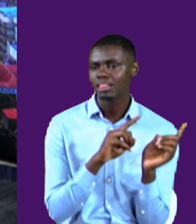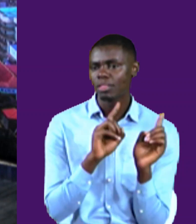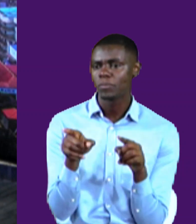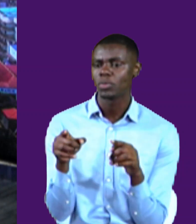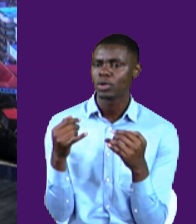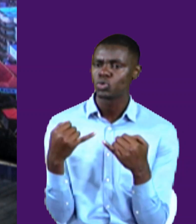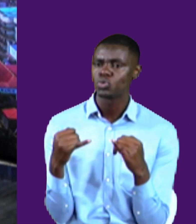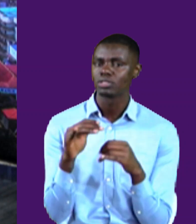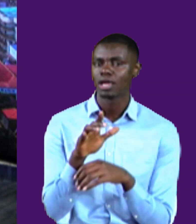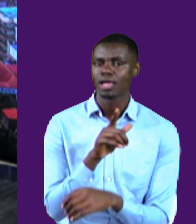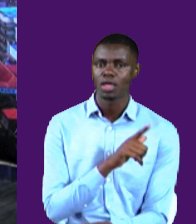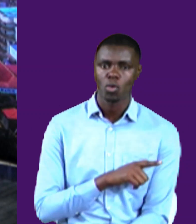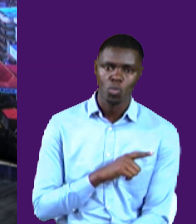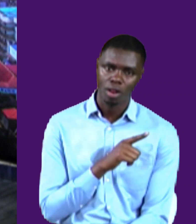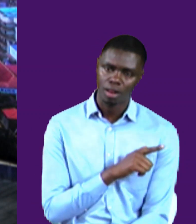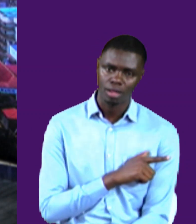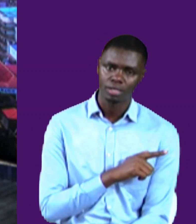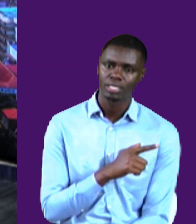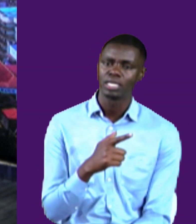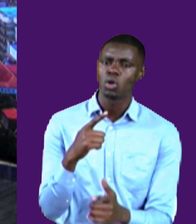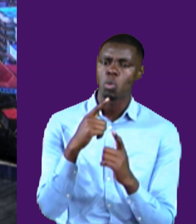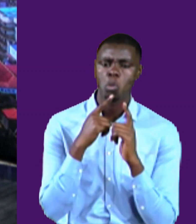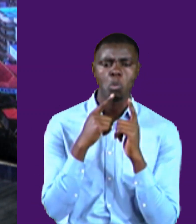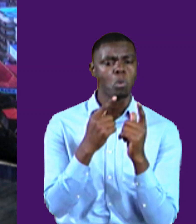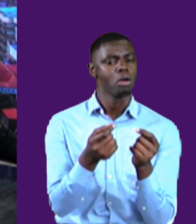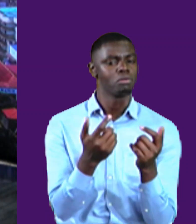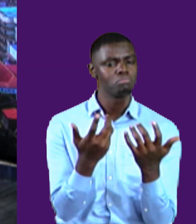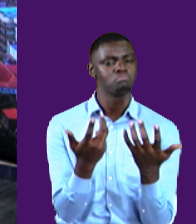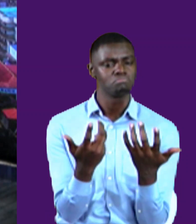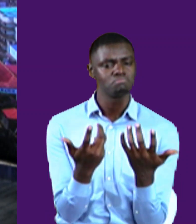you try your luck. You tell them that